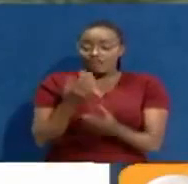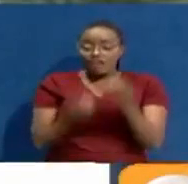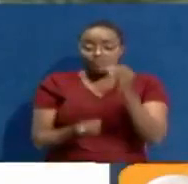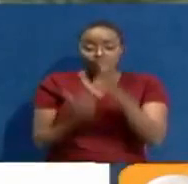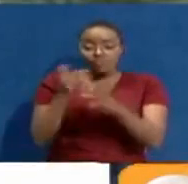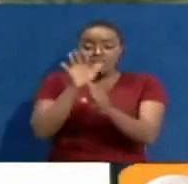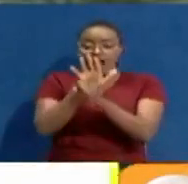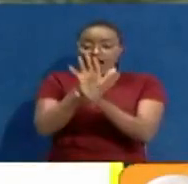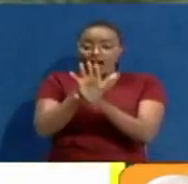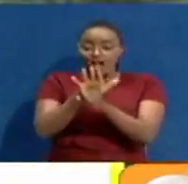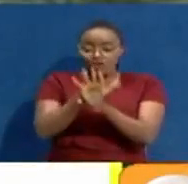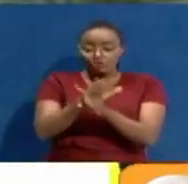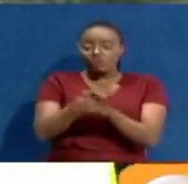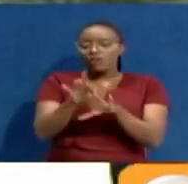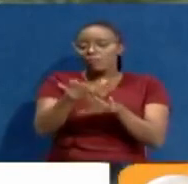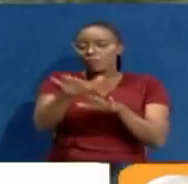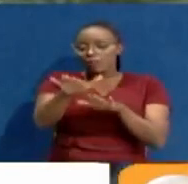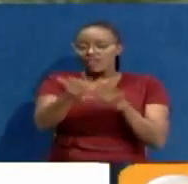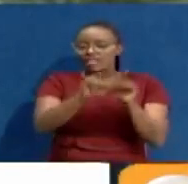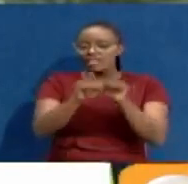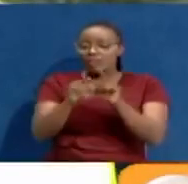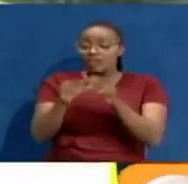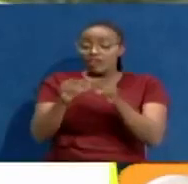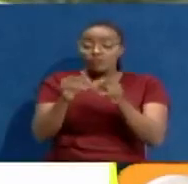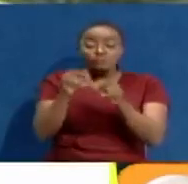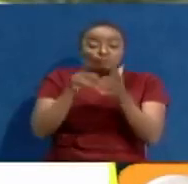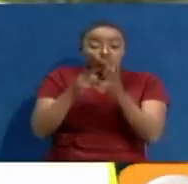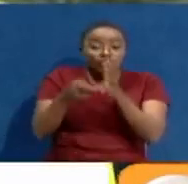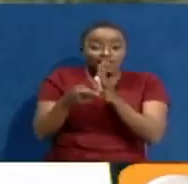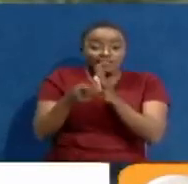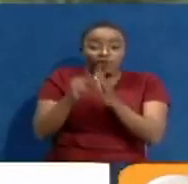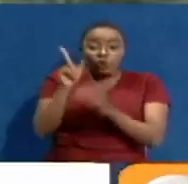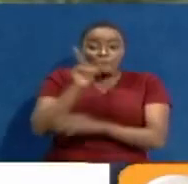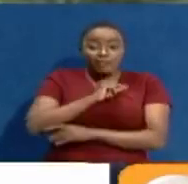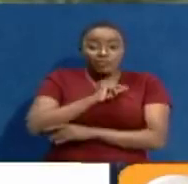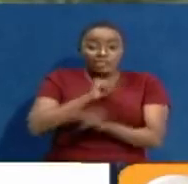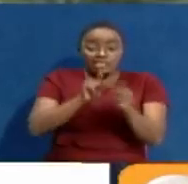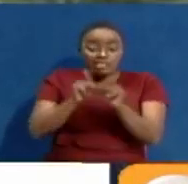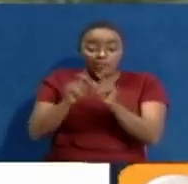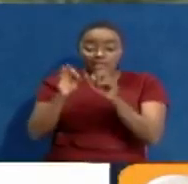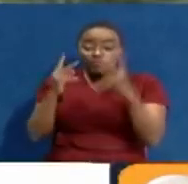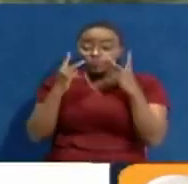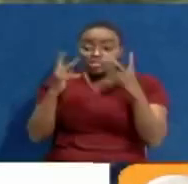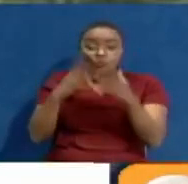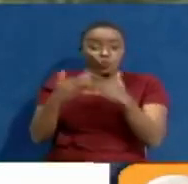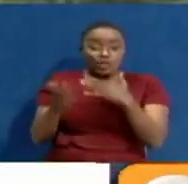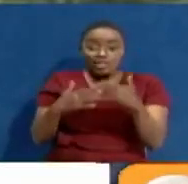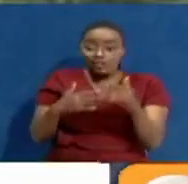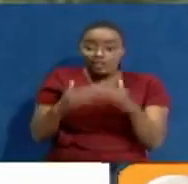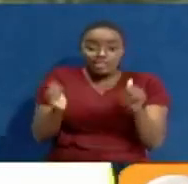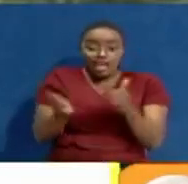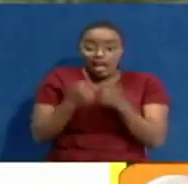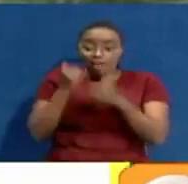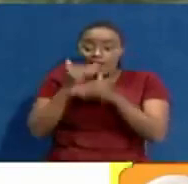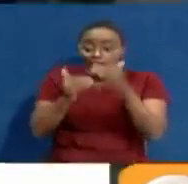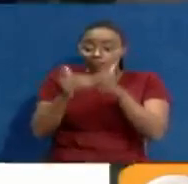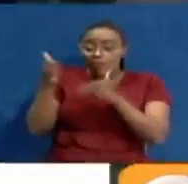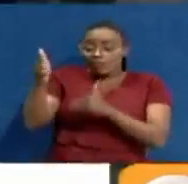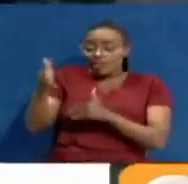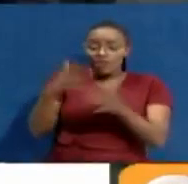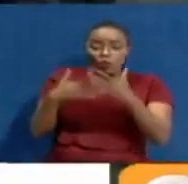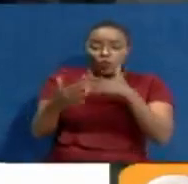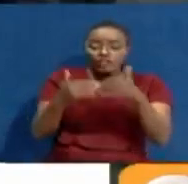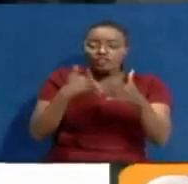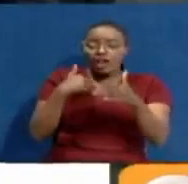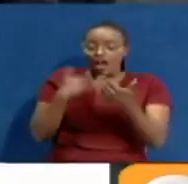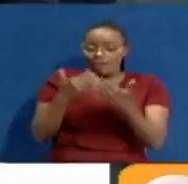of acceleration in terms of project completion. And frankly, if you see what has been put here, what has been